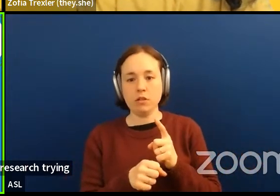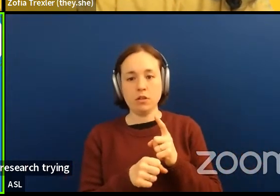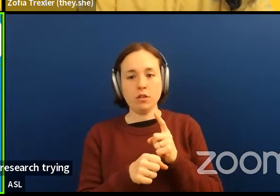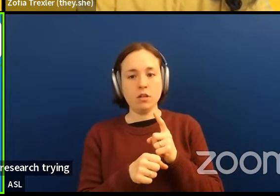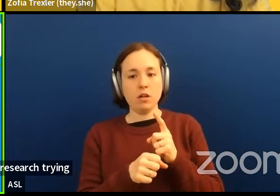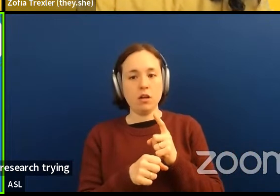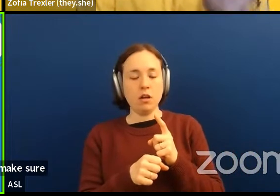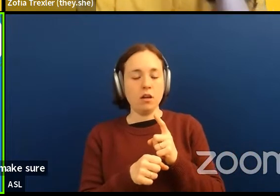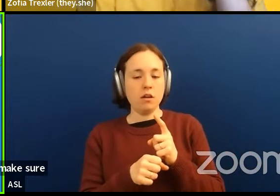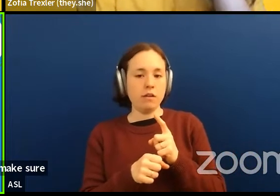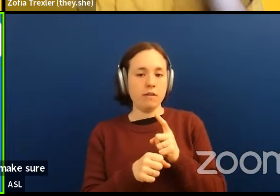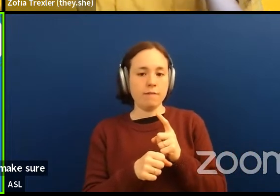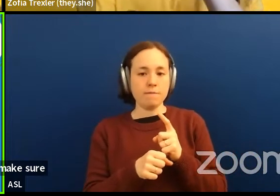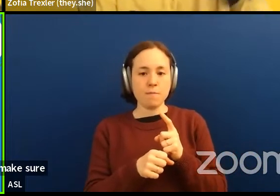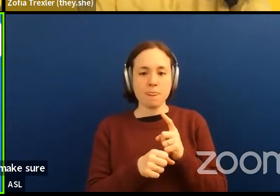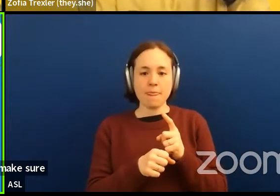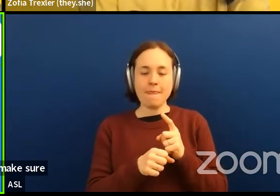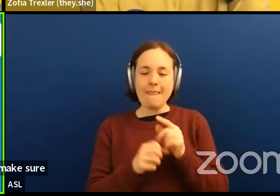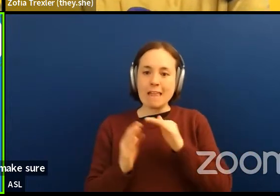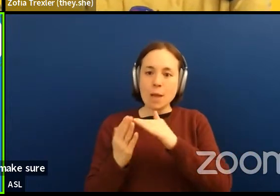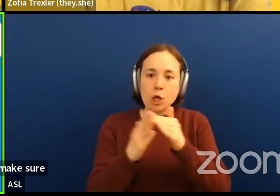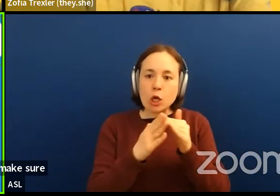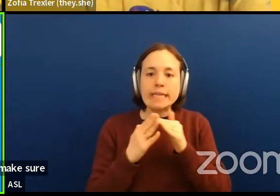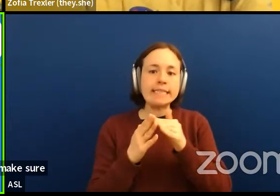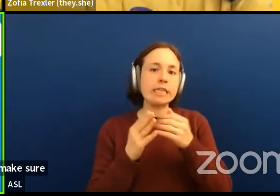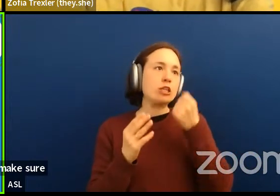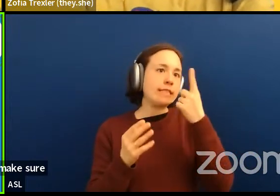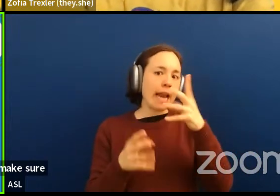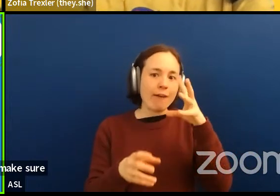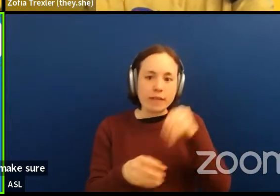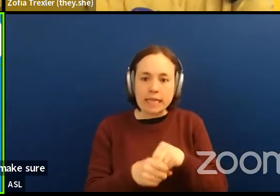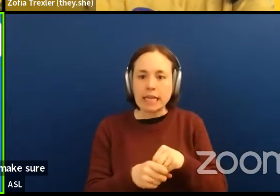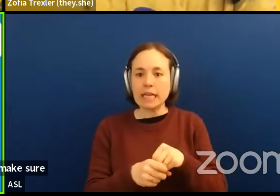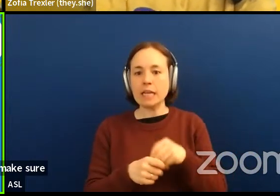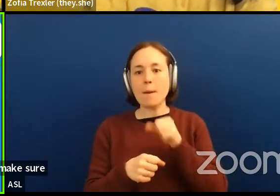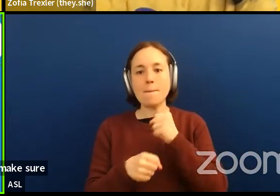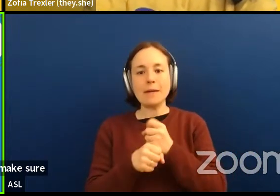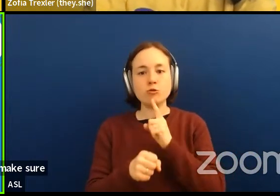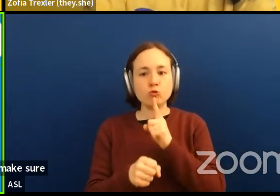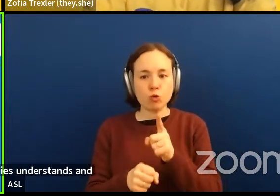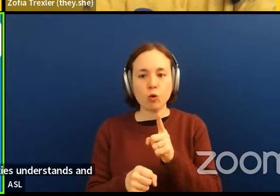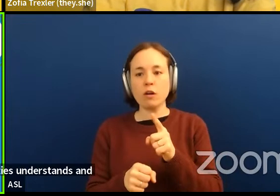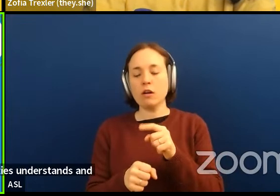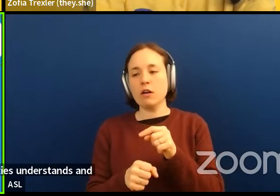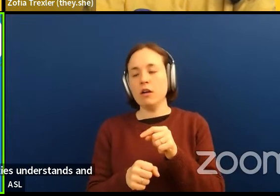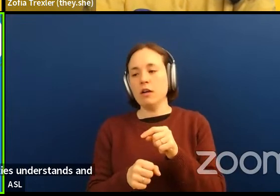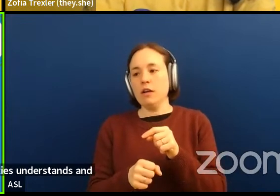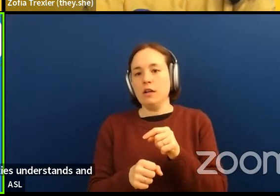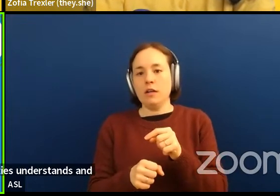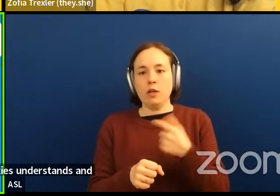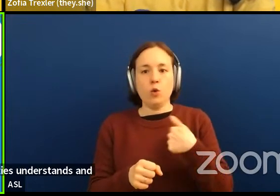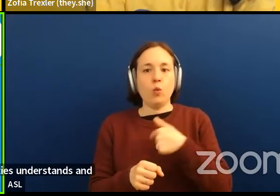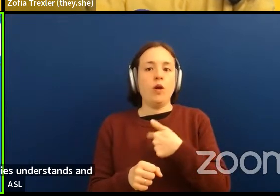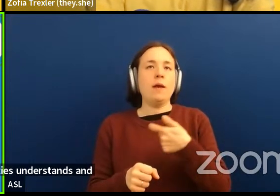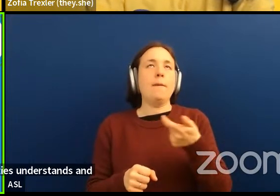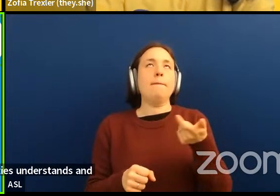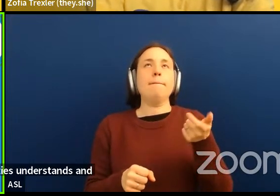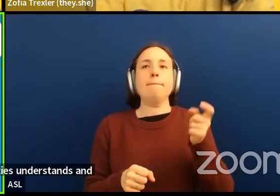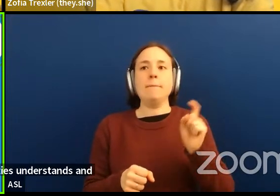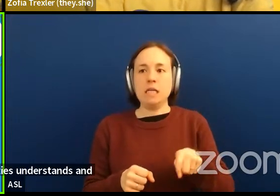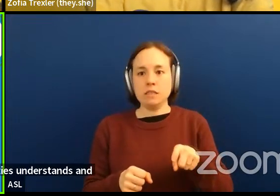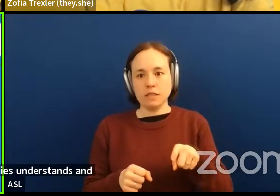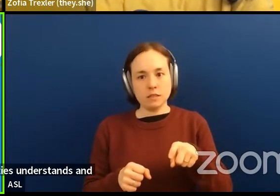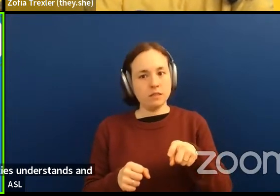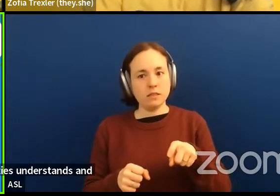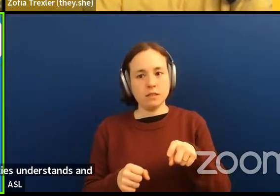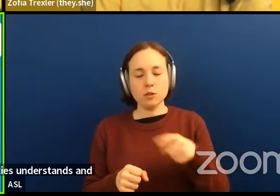our communities understand, let's know what we understand as doing our job. Because if we have to be impeccable with our word when we help